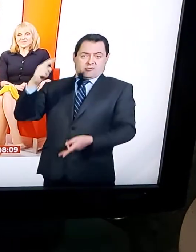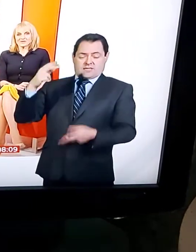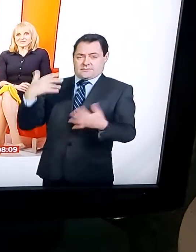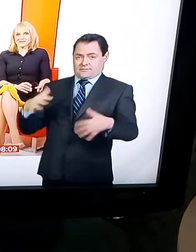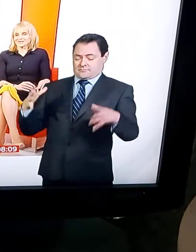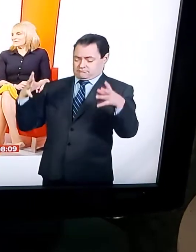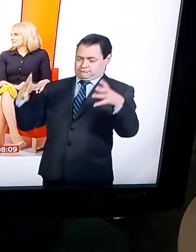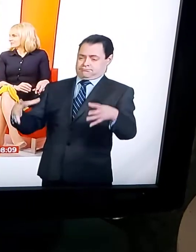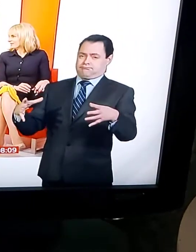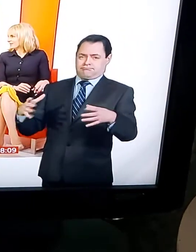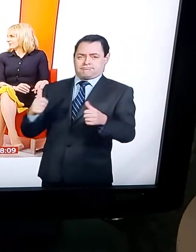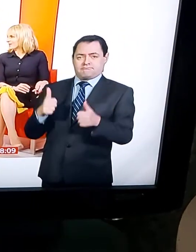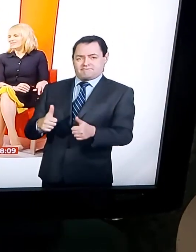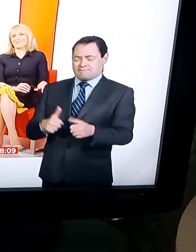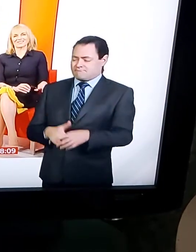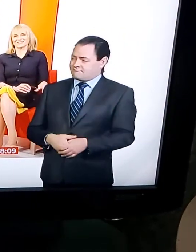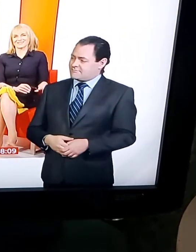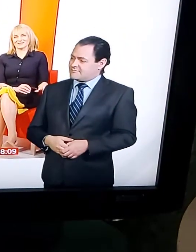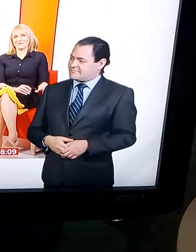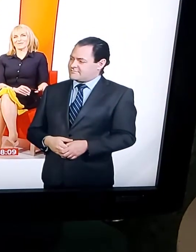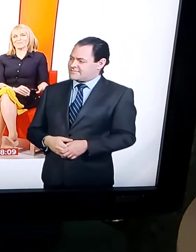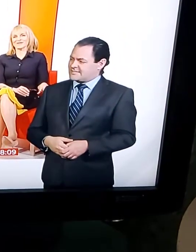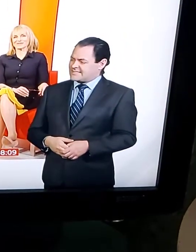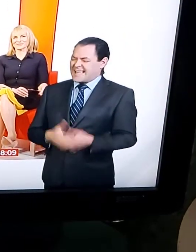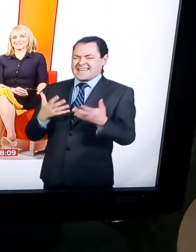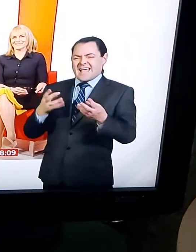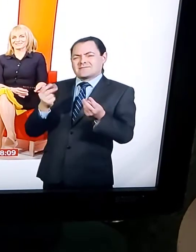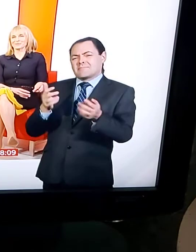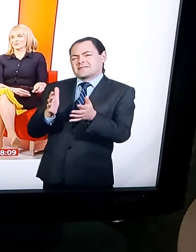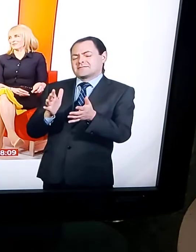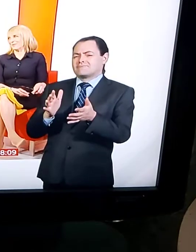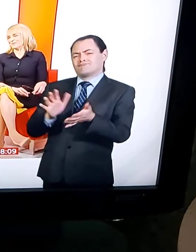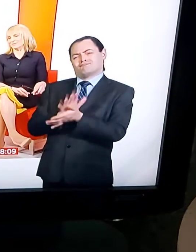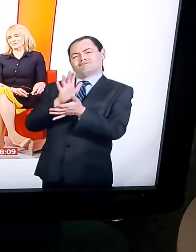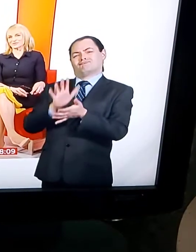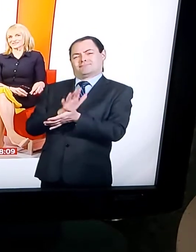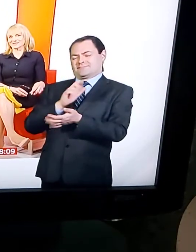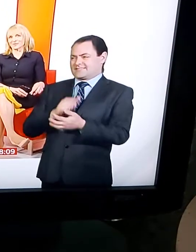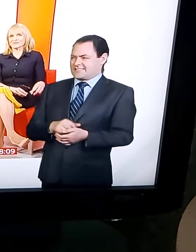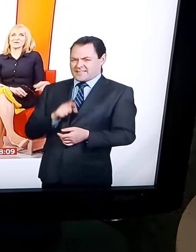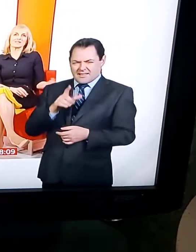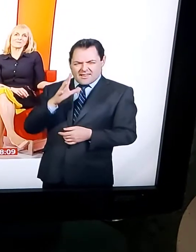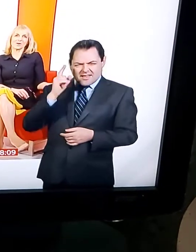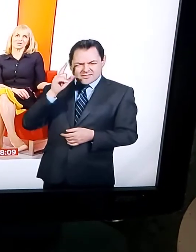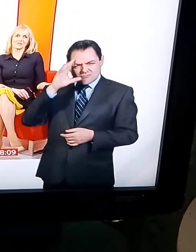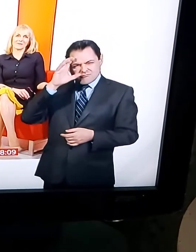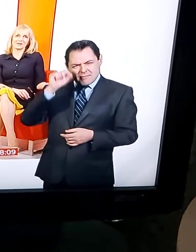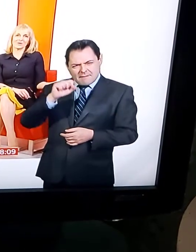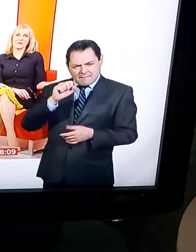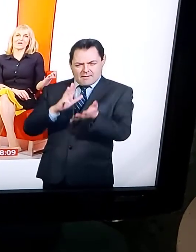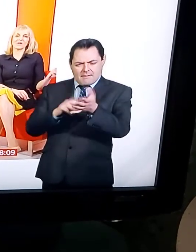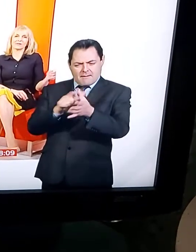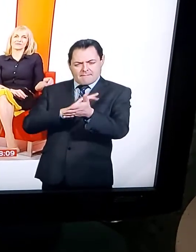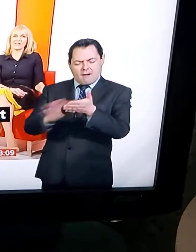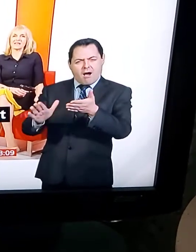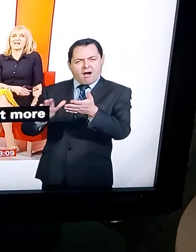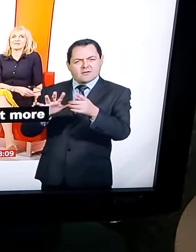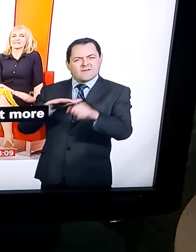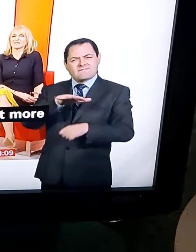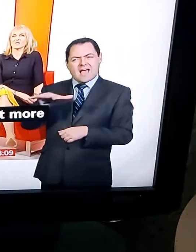Now something a little bit, I don't know, light-hearted, isn't Yes. it? You might remember last week, you probably will remember if you watched it, we spoke to the Marsh family, who went viral for